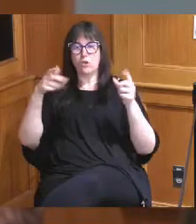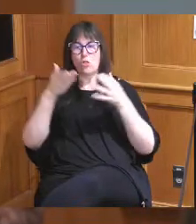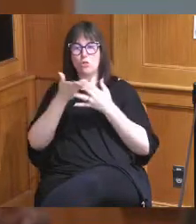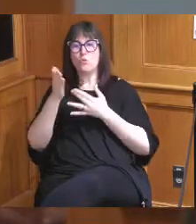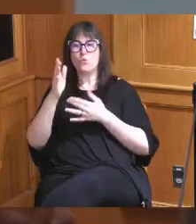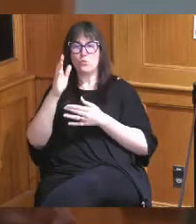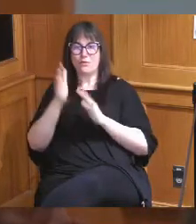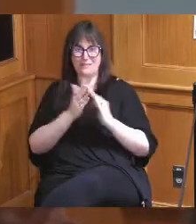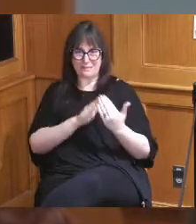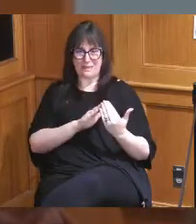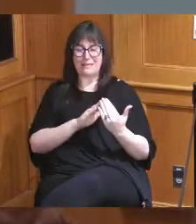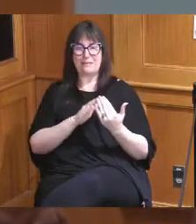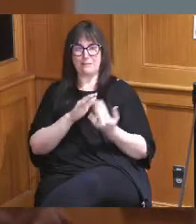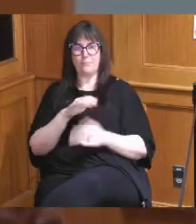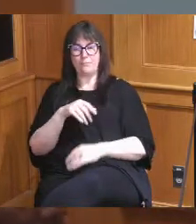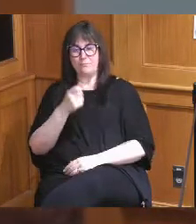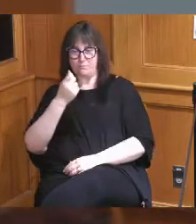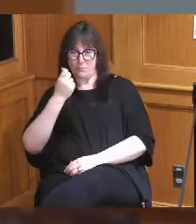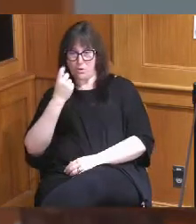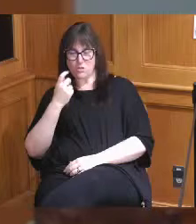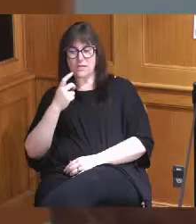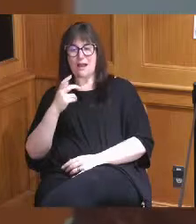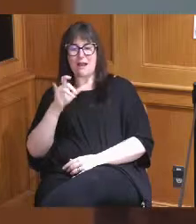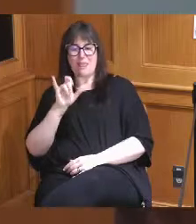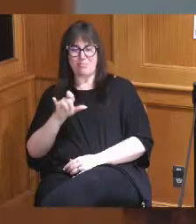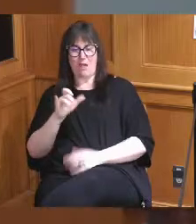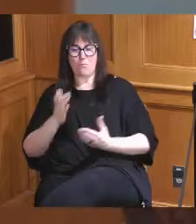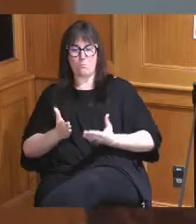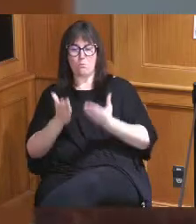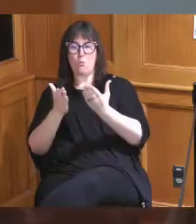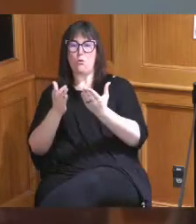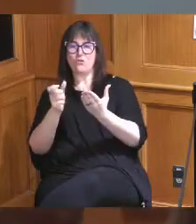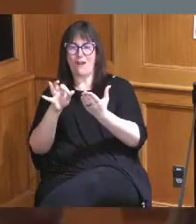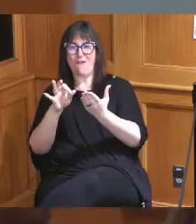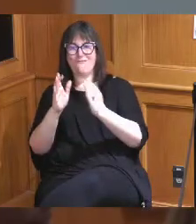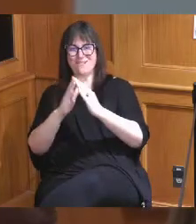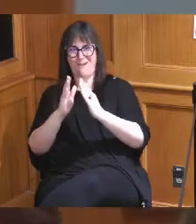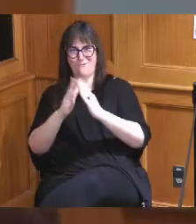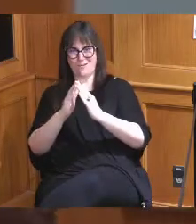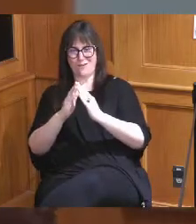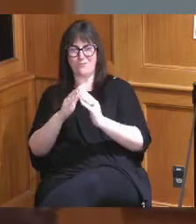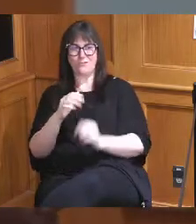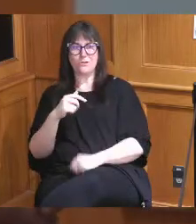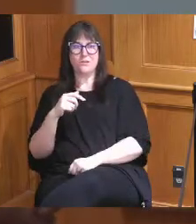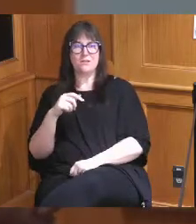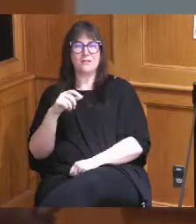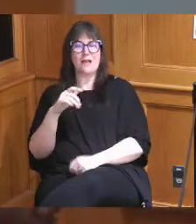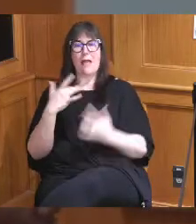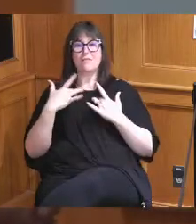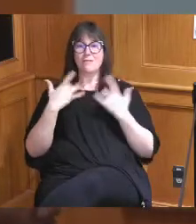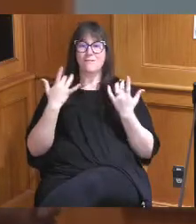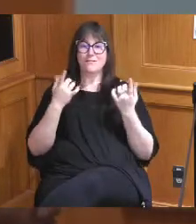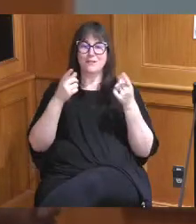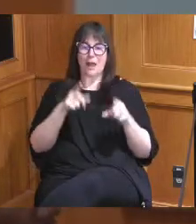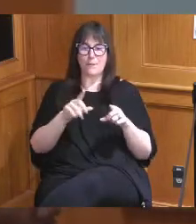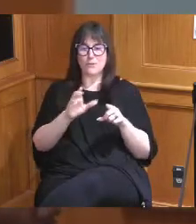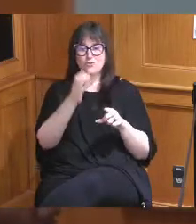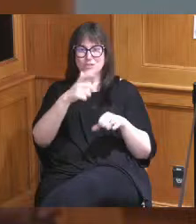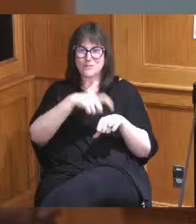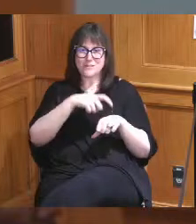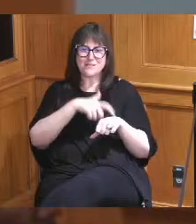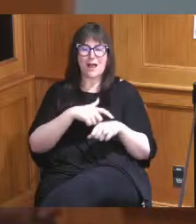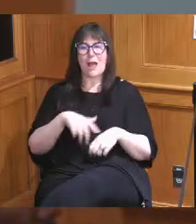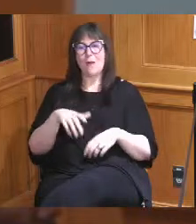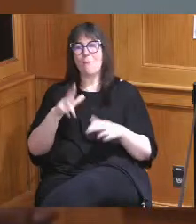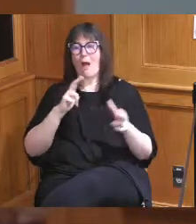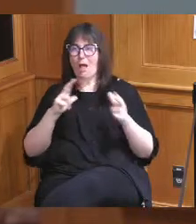huge part of it. Then there's also the promotion of downtown. Think about the events at Christmas holiday, New